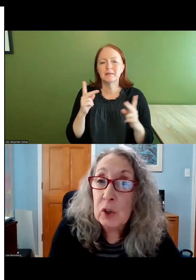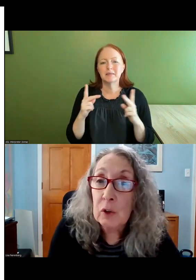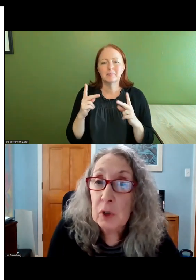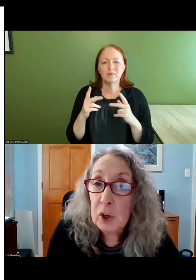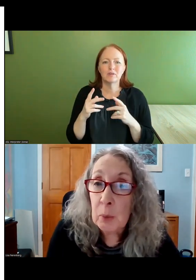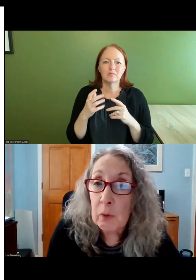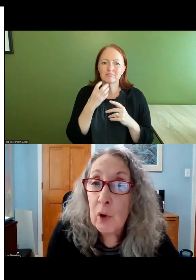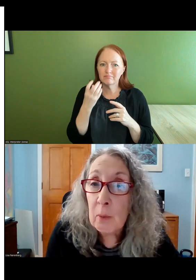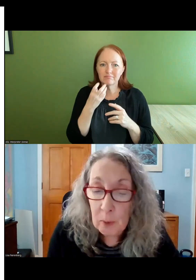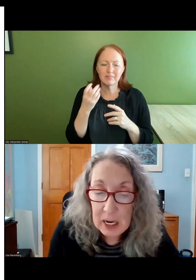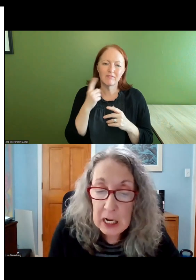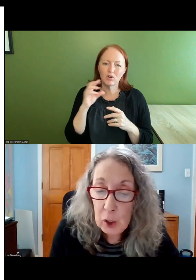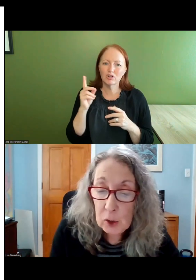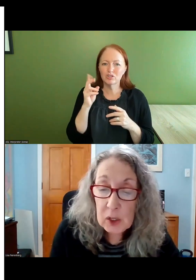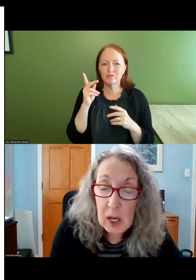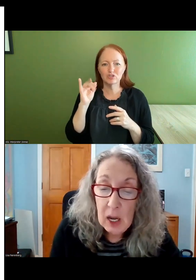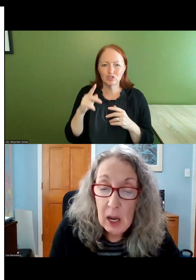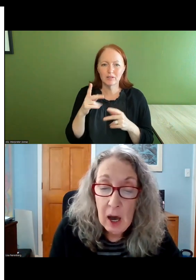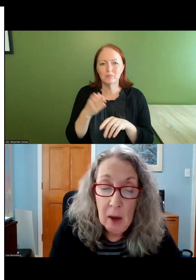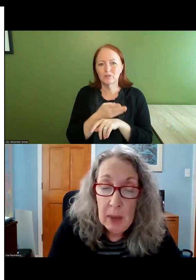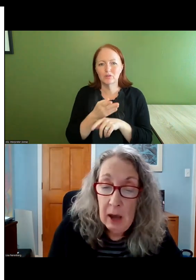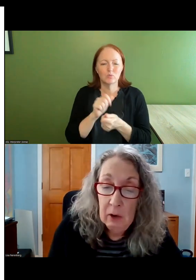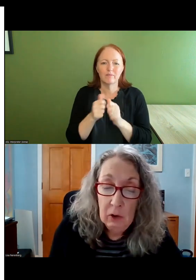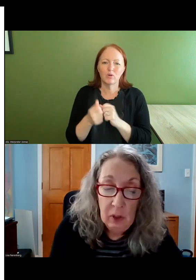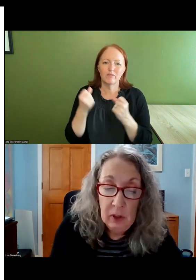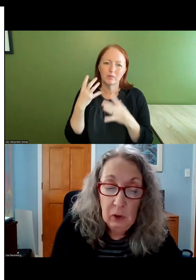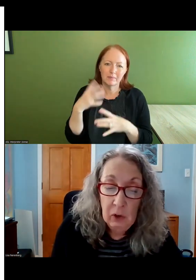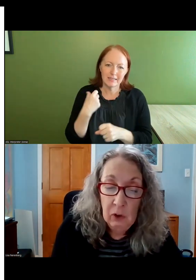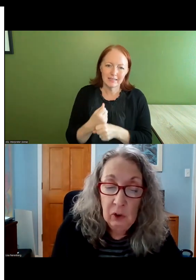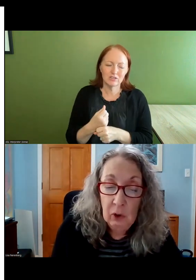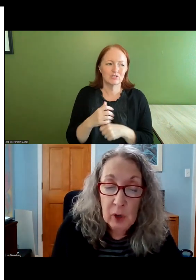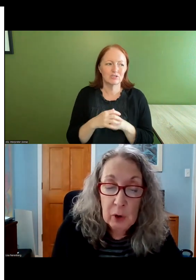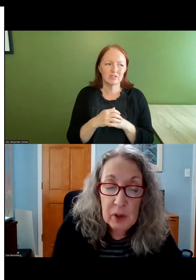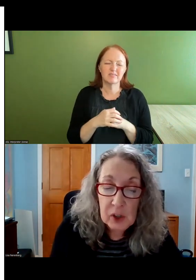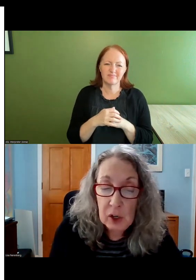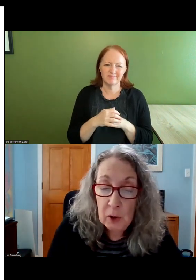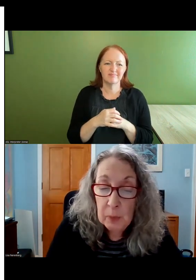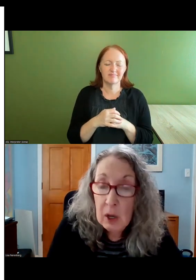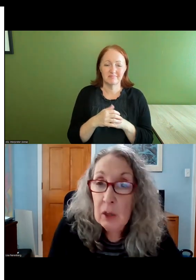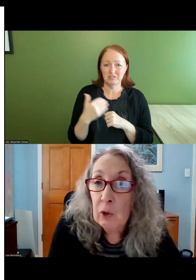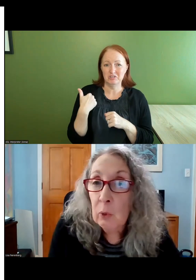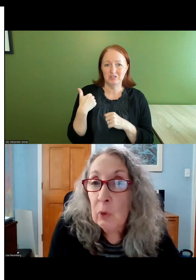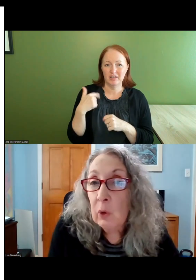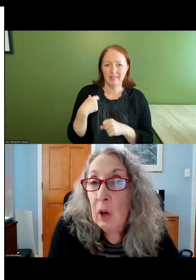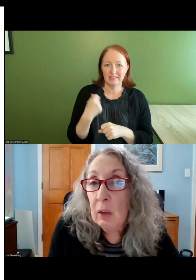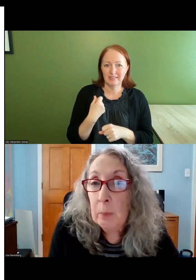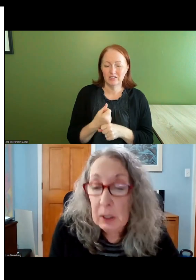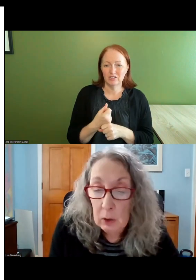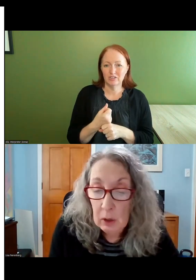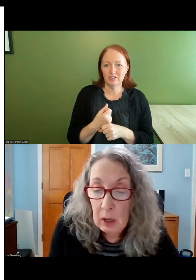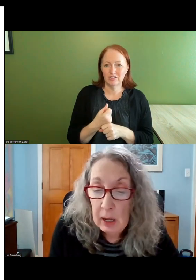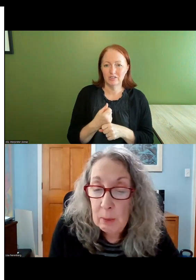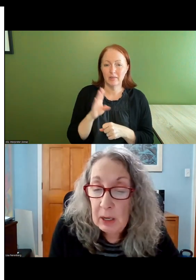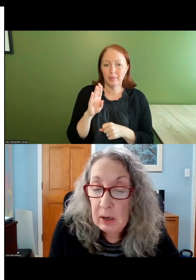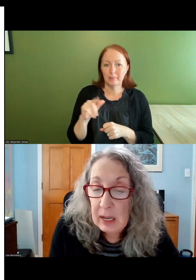for conservatorship reform for many years. And this just earlier this year, there's the